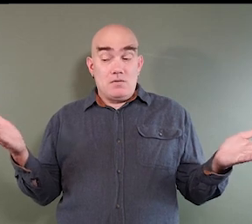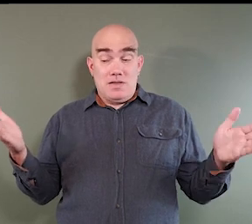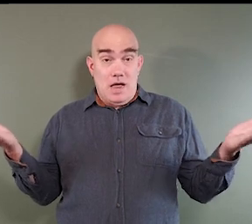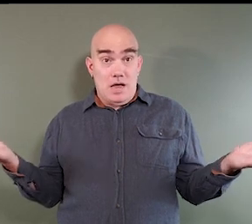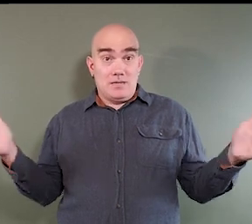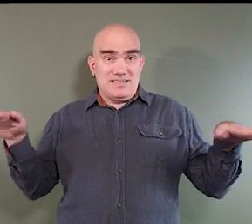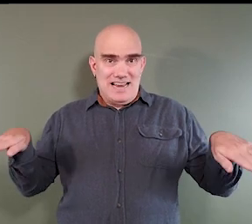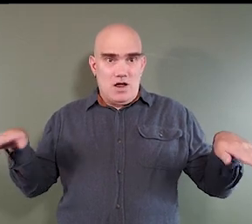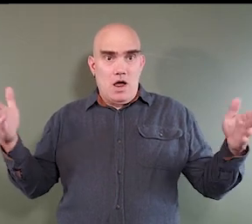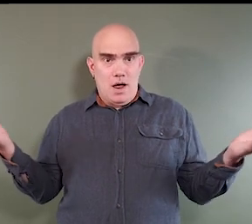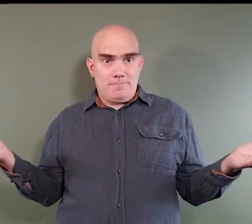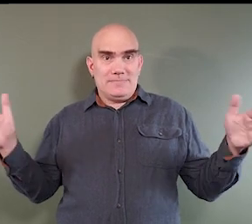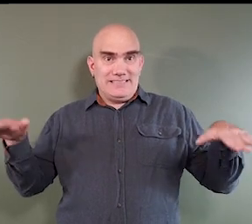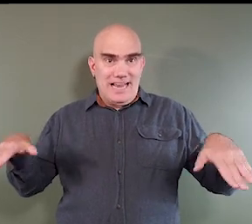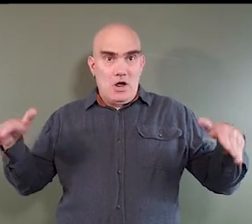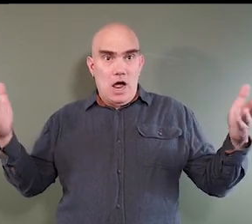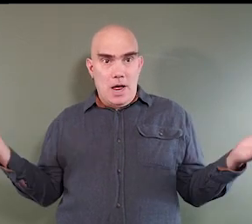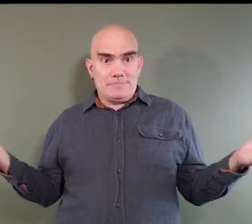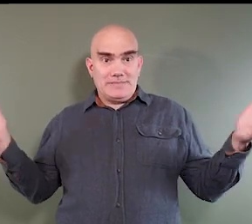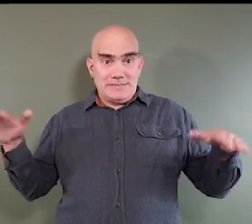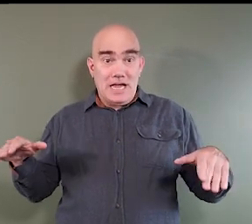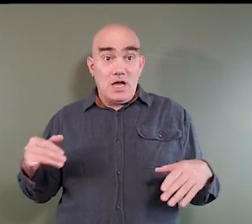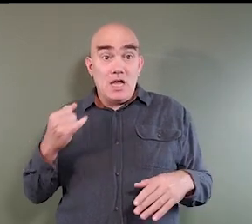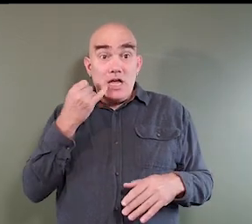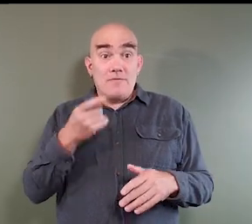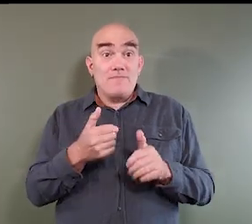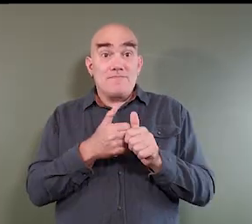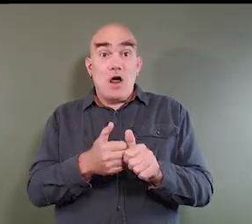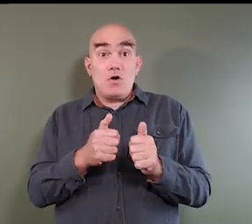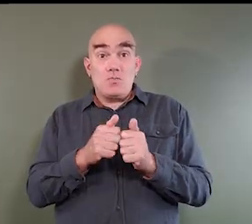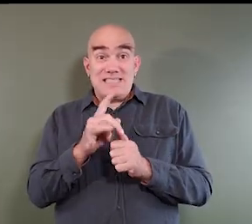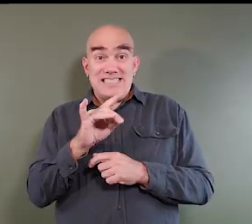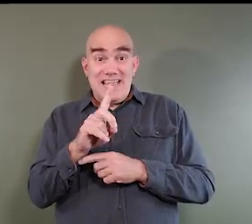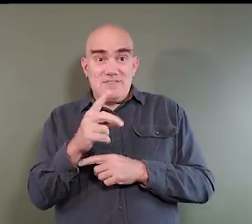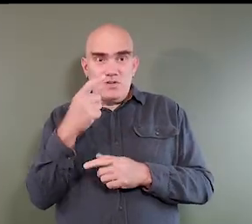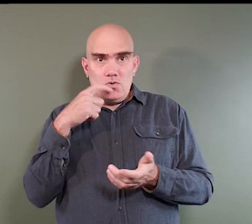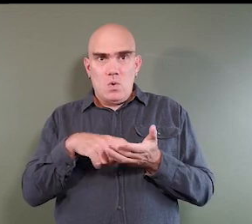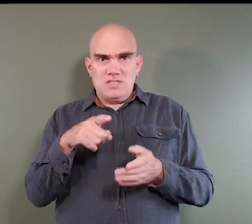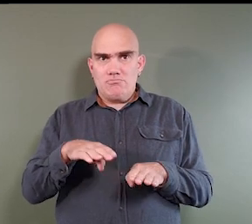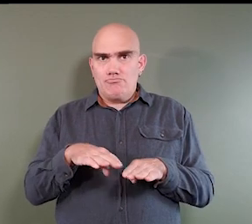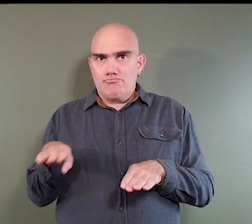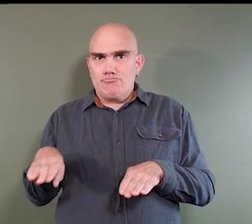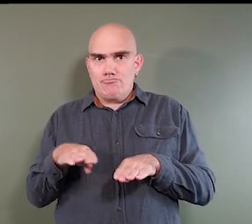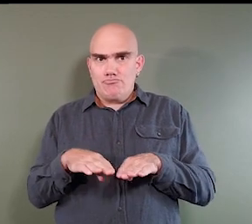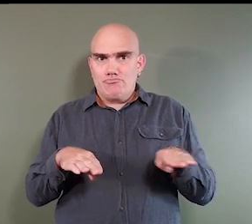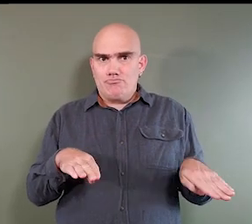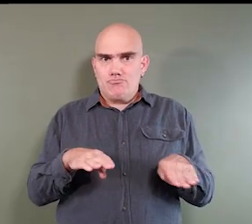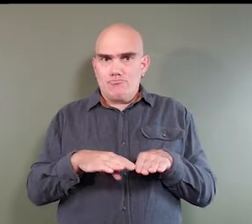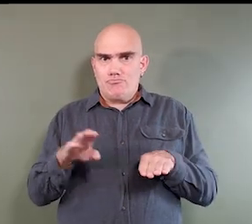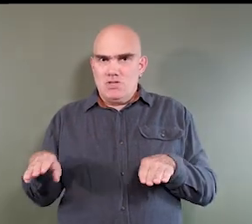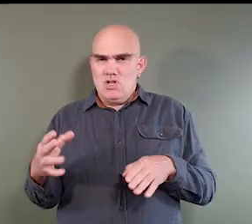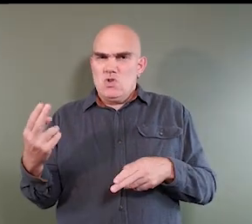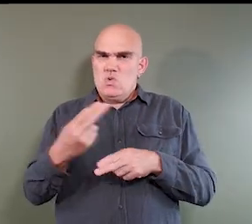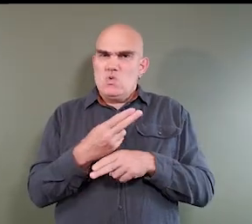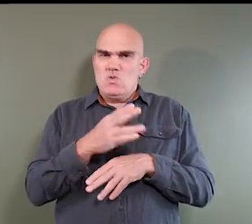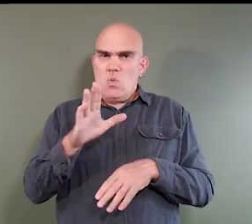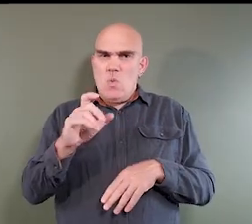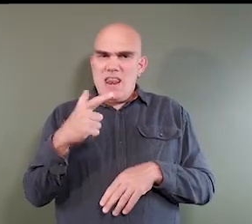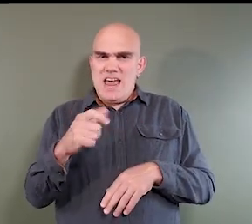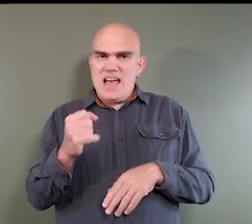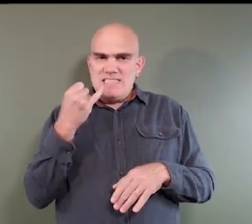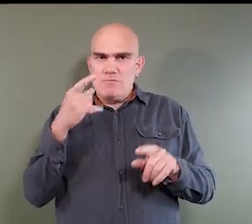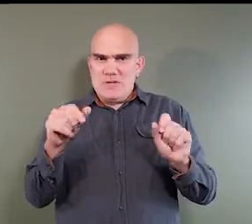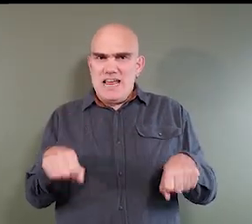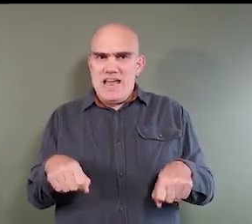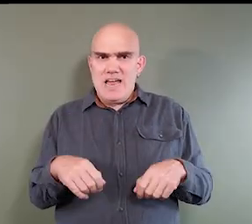if you're following with Marcela or with David. There we go, stepping side to side, incorporate those lower extremities, rotate